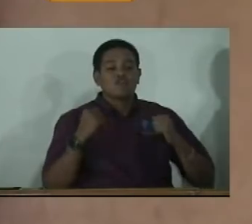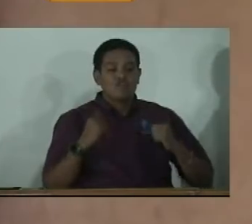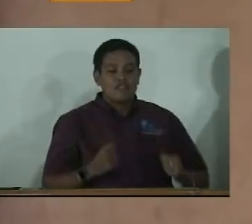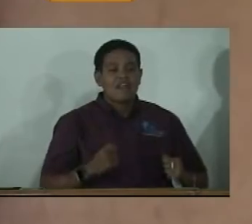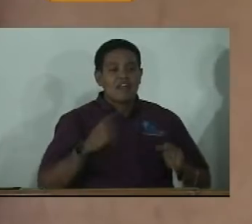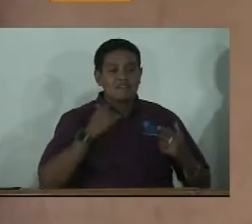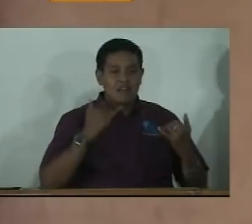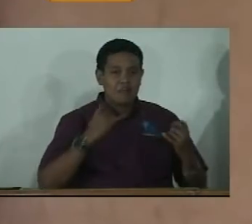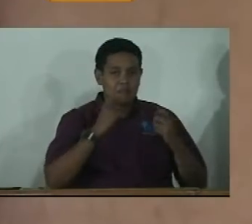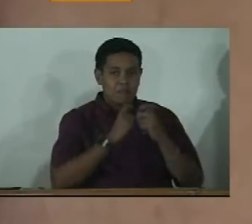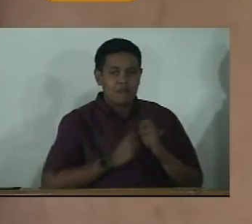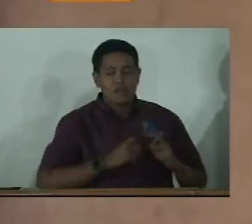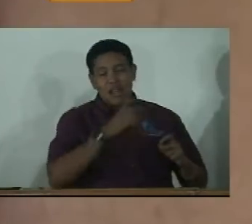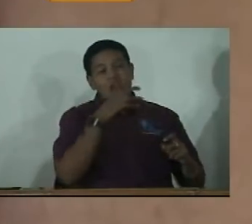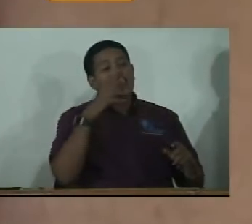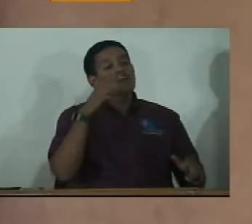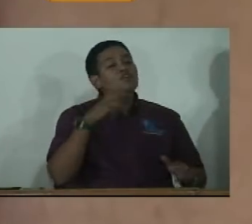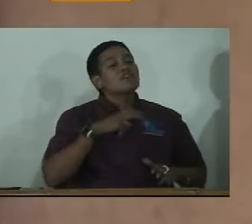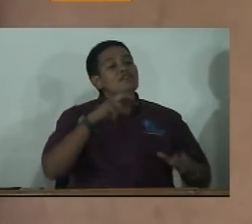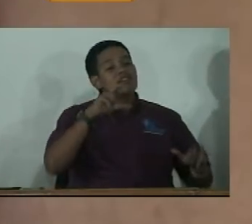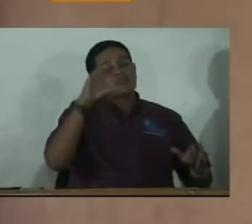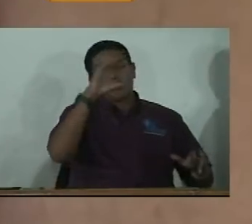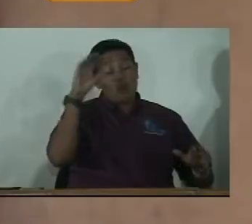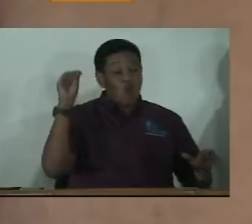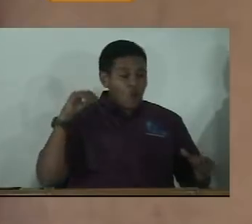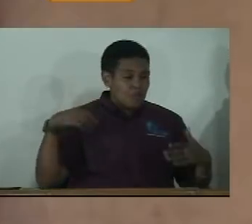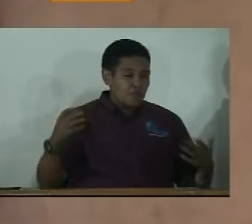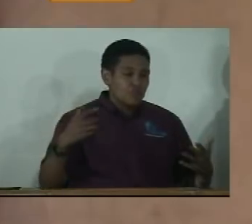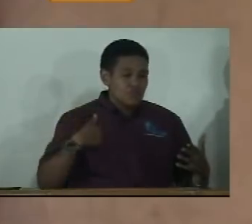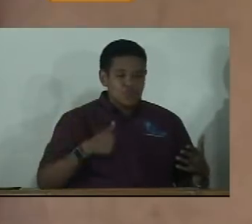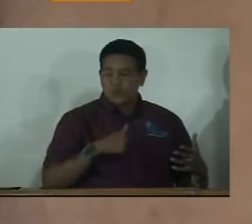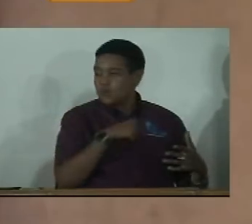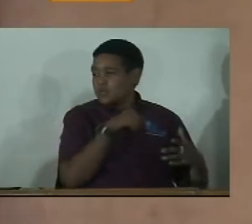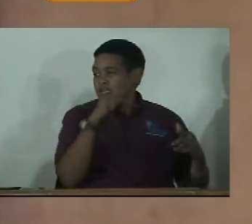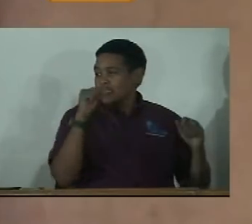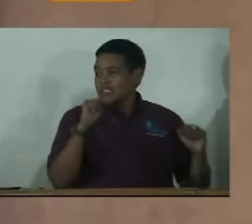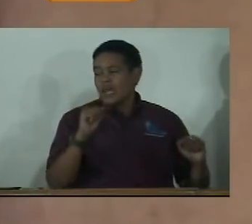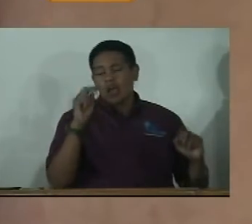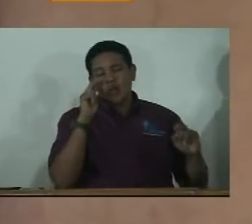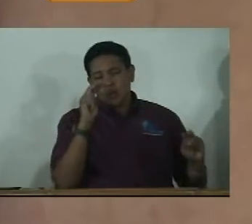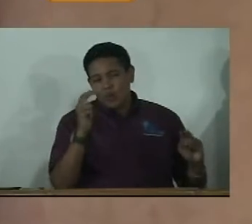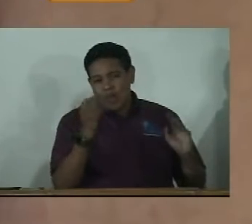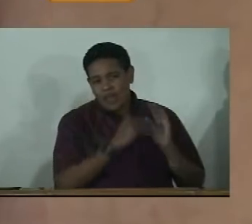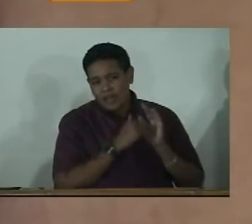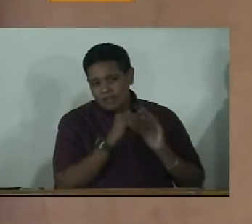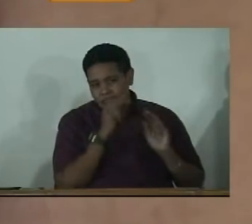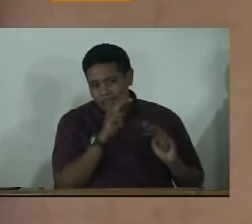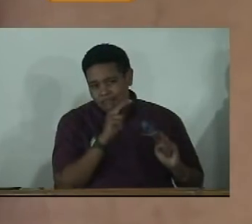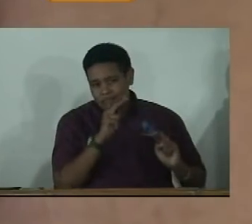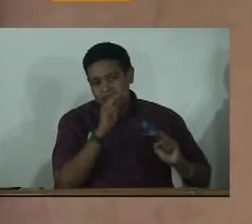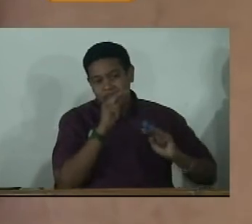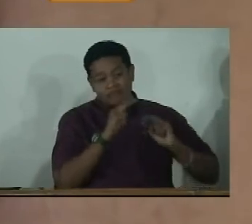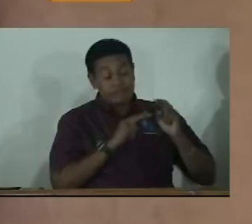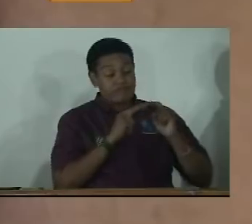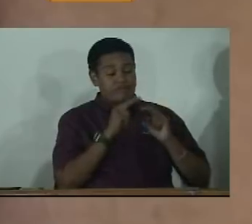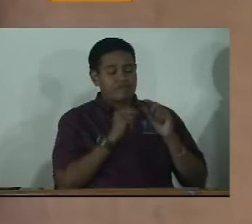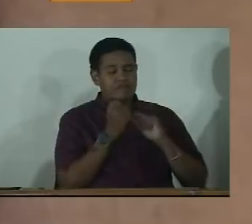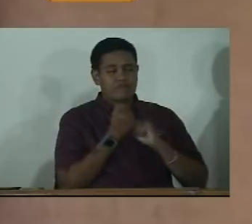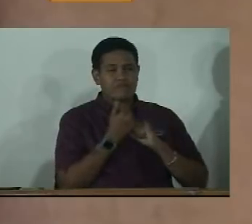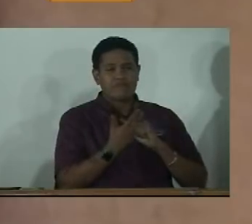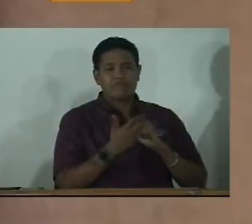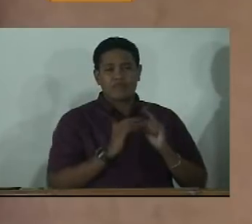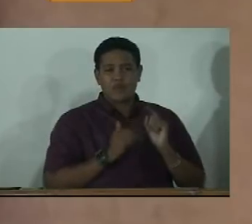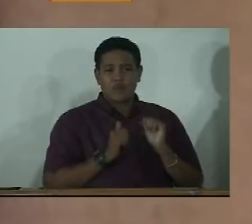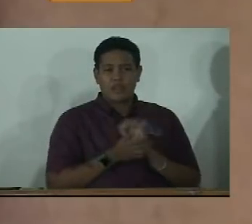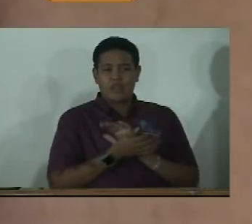modernized Agro-Investment Corporation, we can look once again at building our production